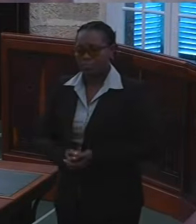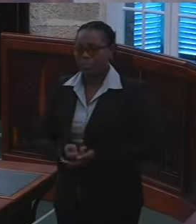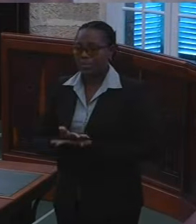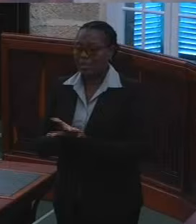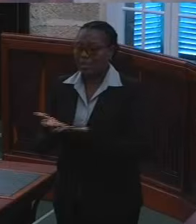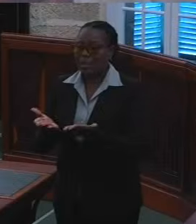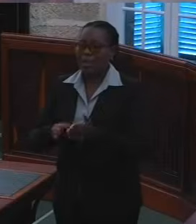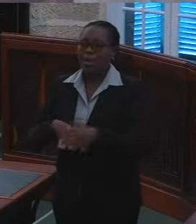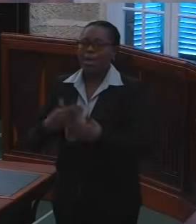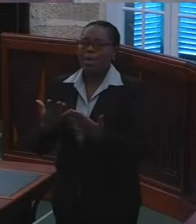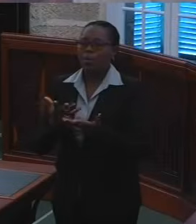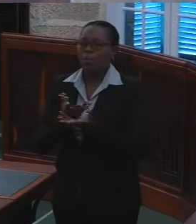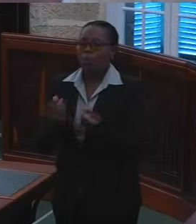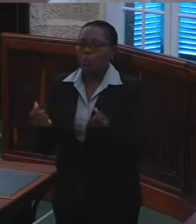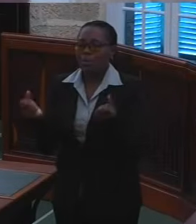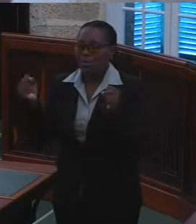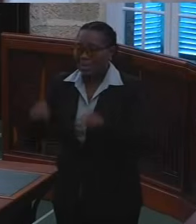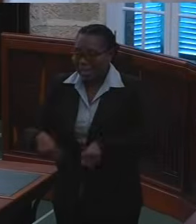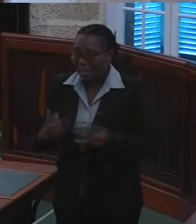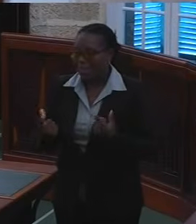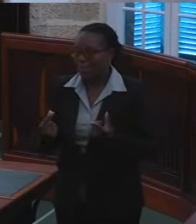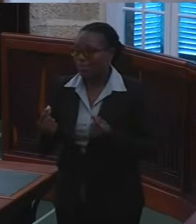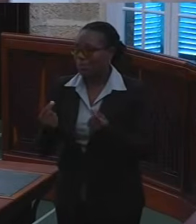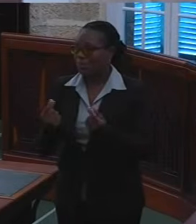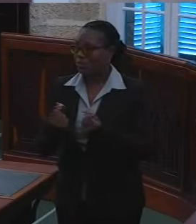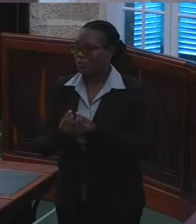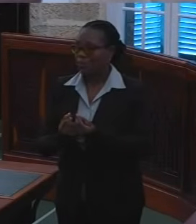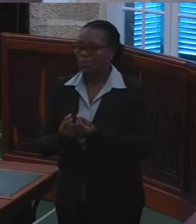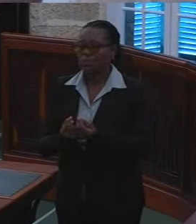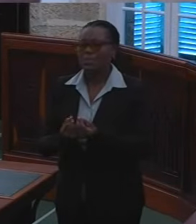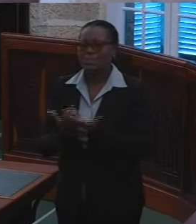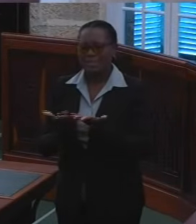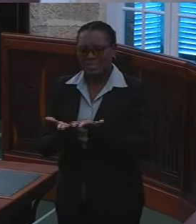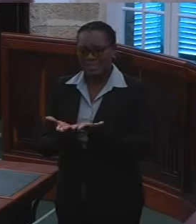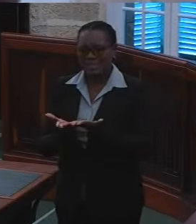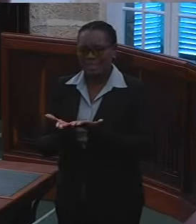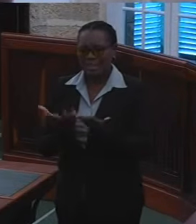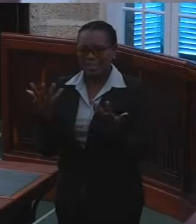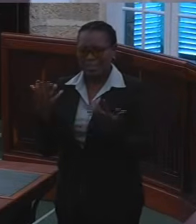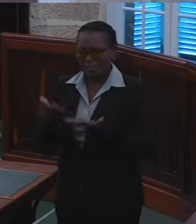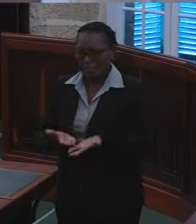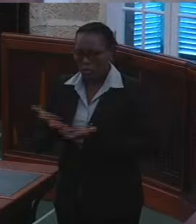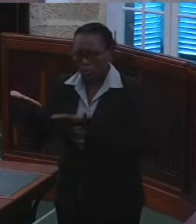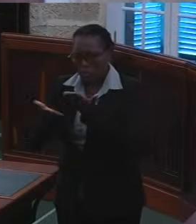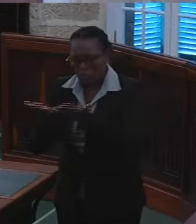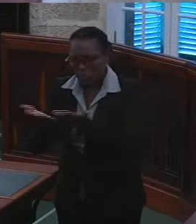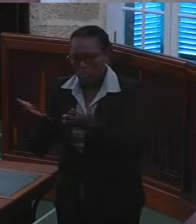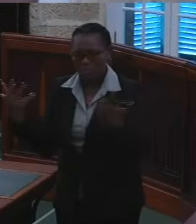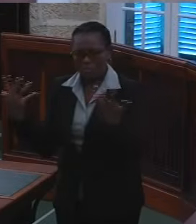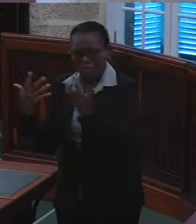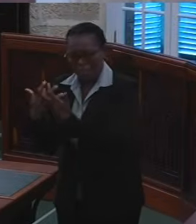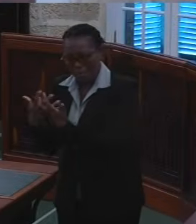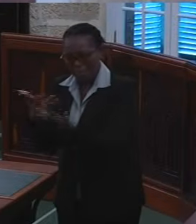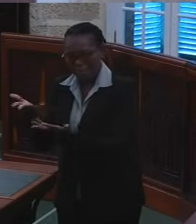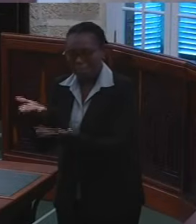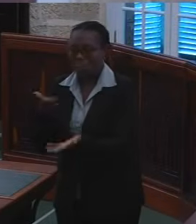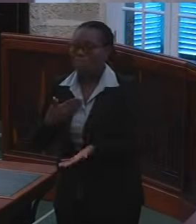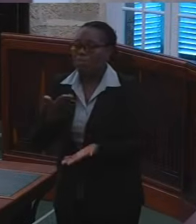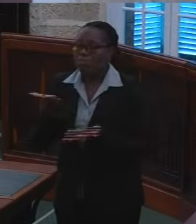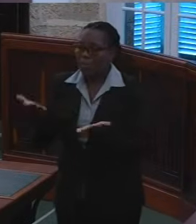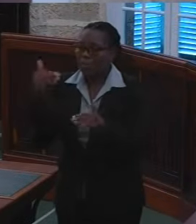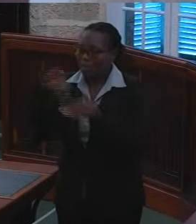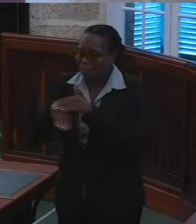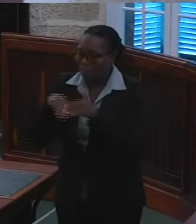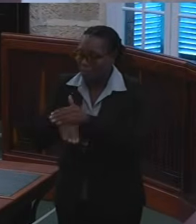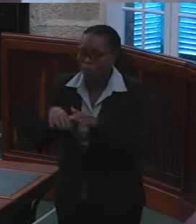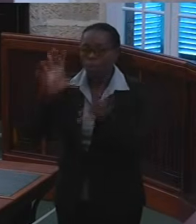reasonable, that practical services and facilities are accessible. And Mr.